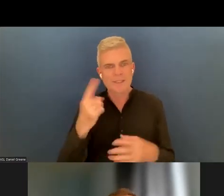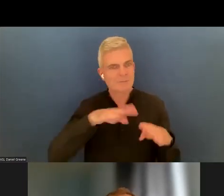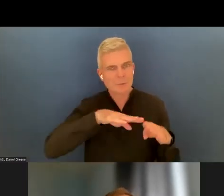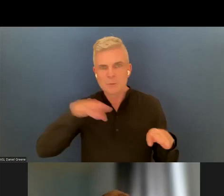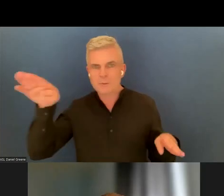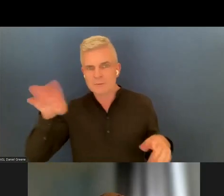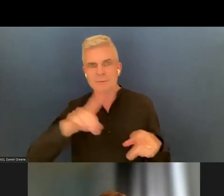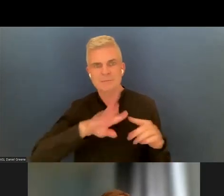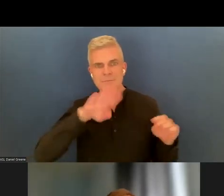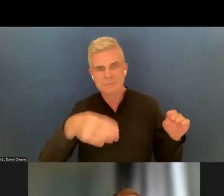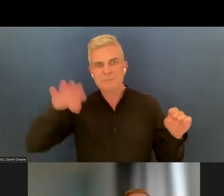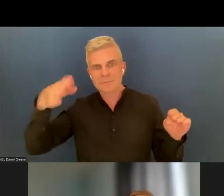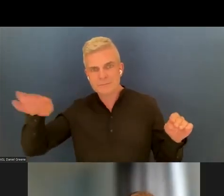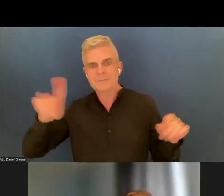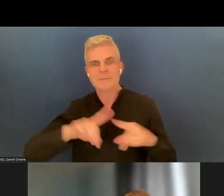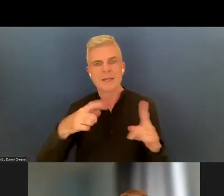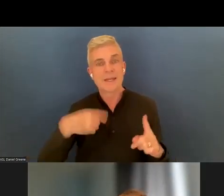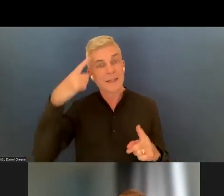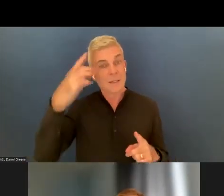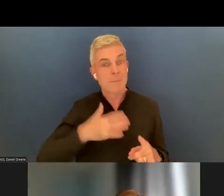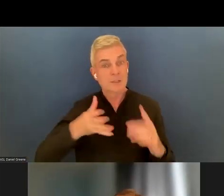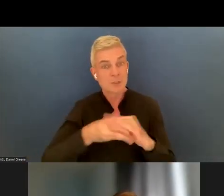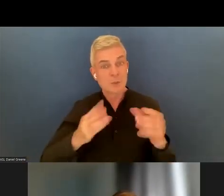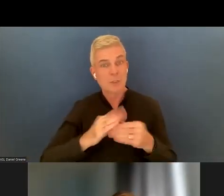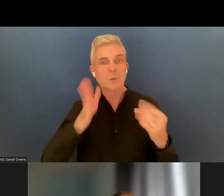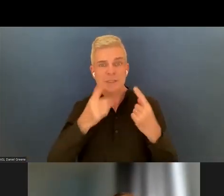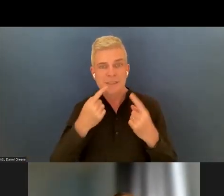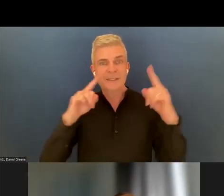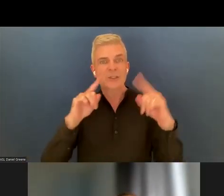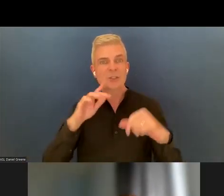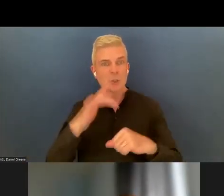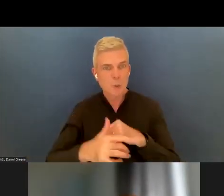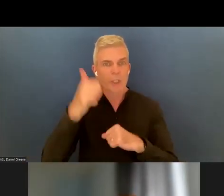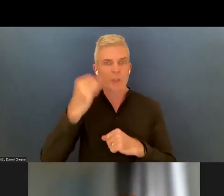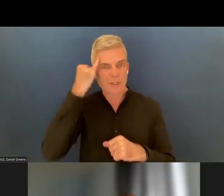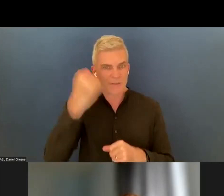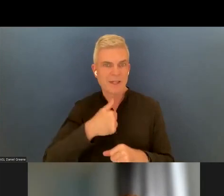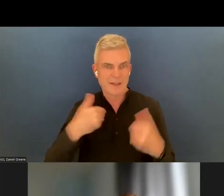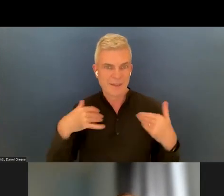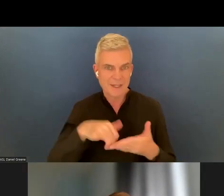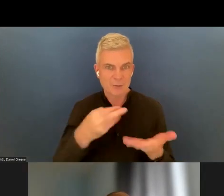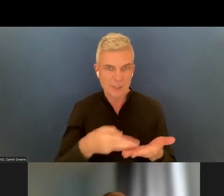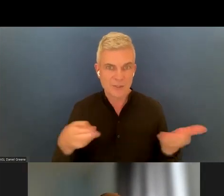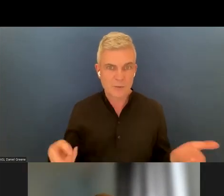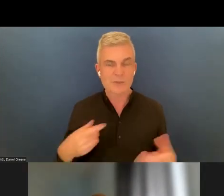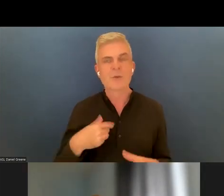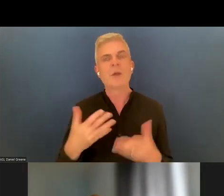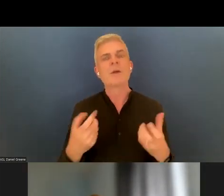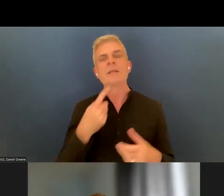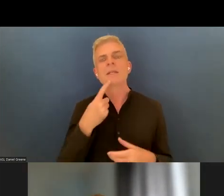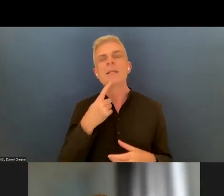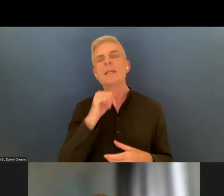my story would have been successful a lot sooner had I had a resource like that. So I just want to say that, not only